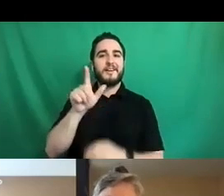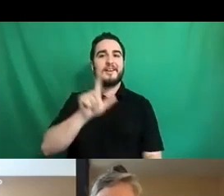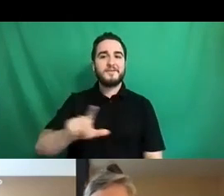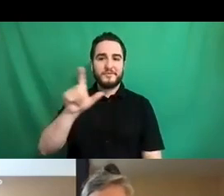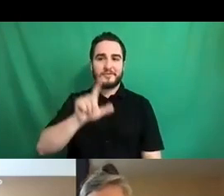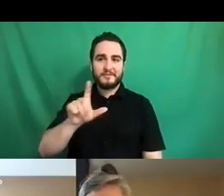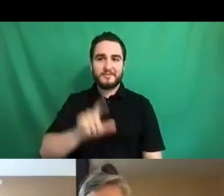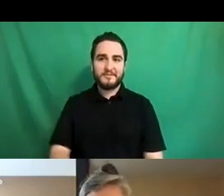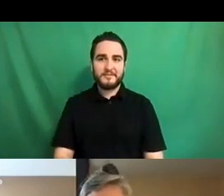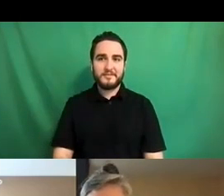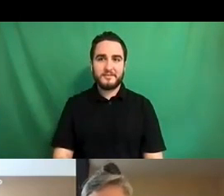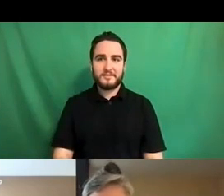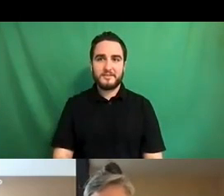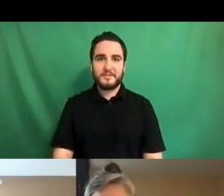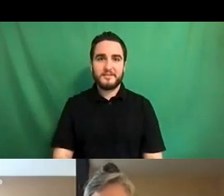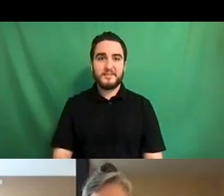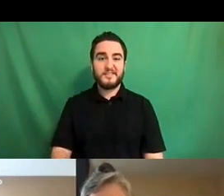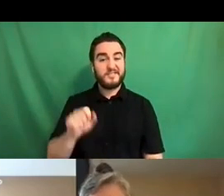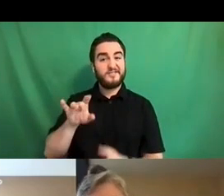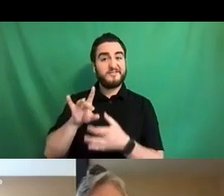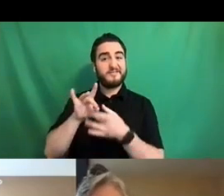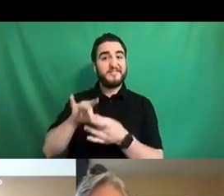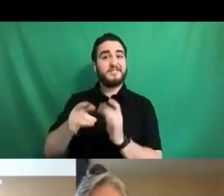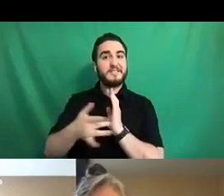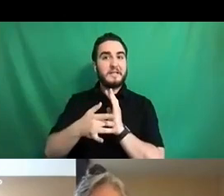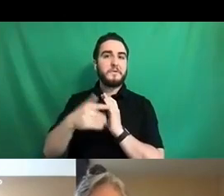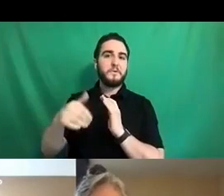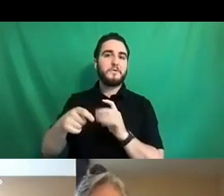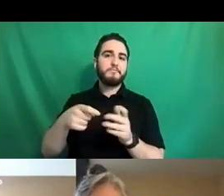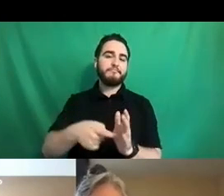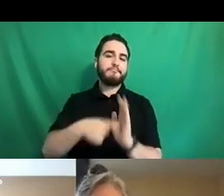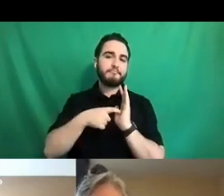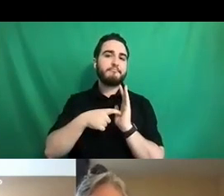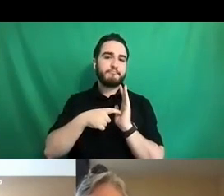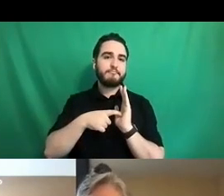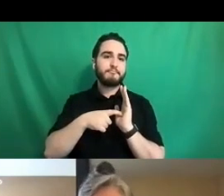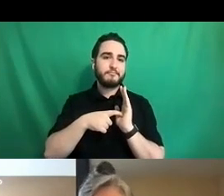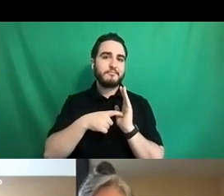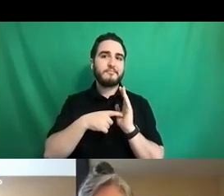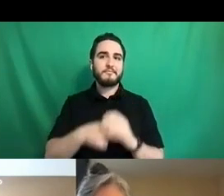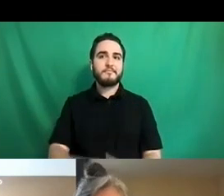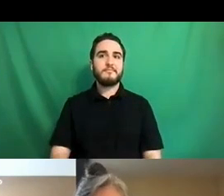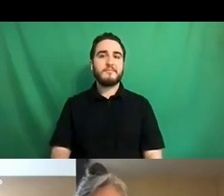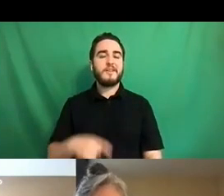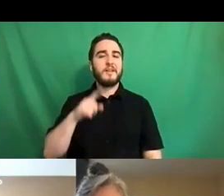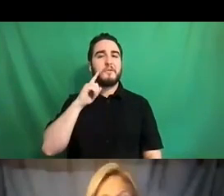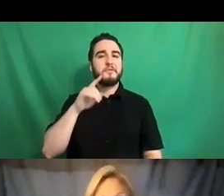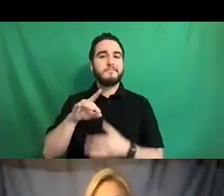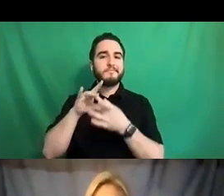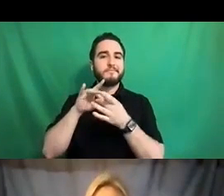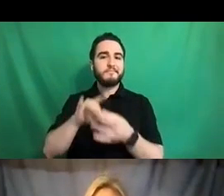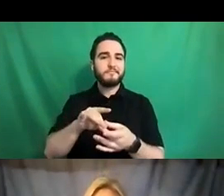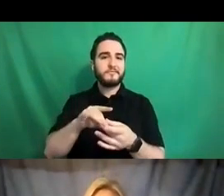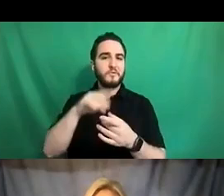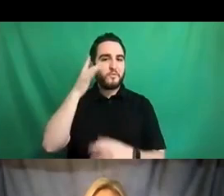training library around technology is going to be necessary. And I'm going to relate it to you as to